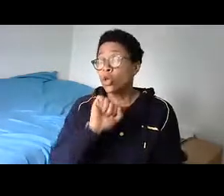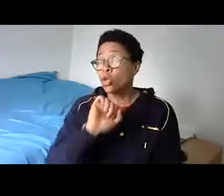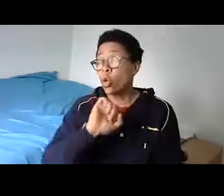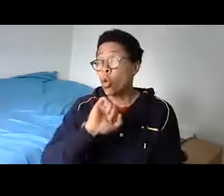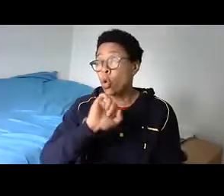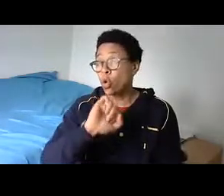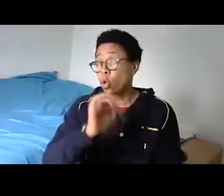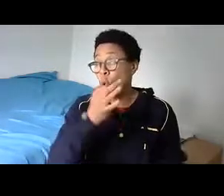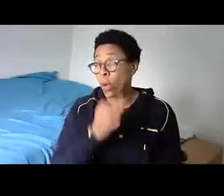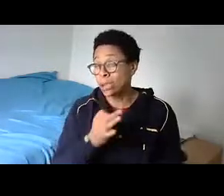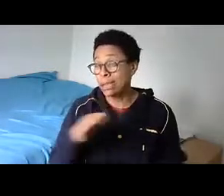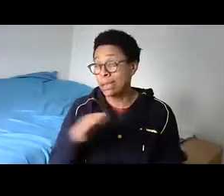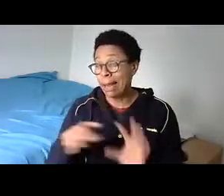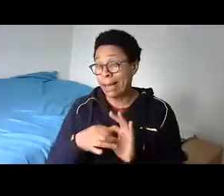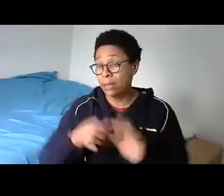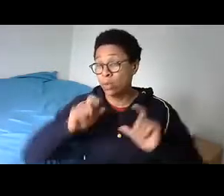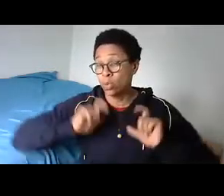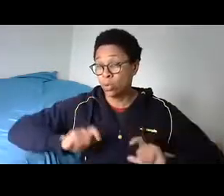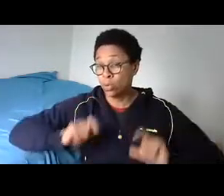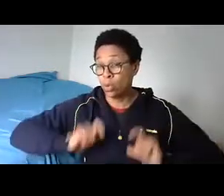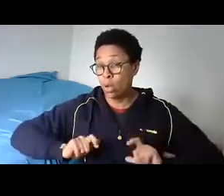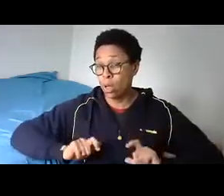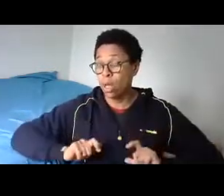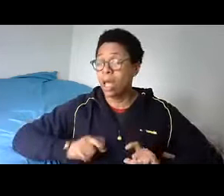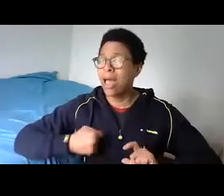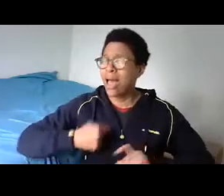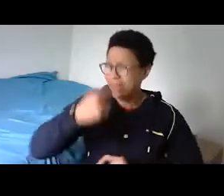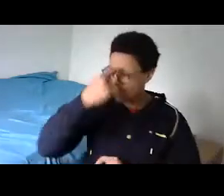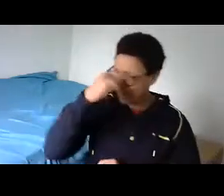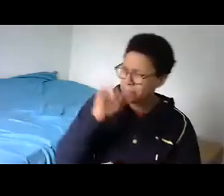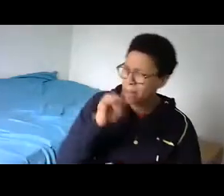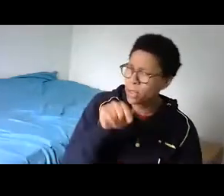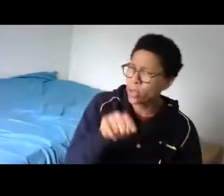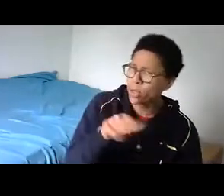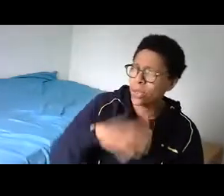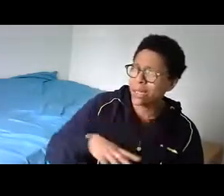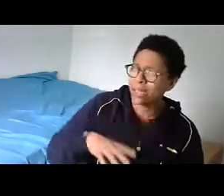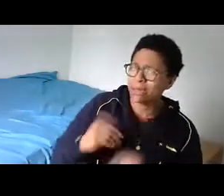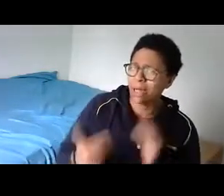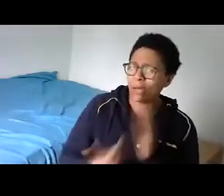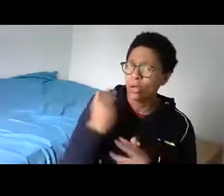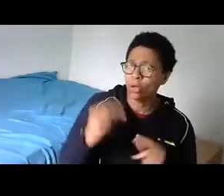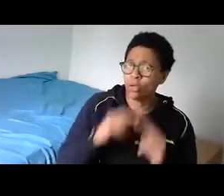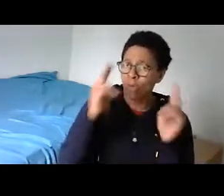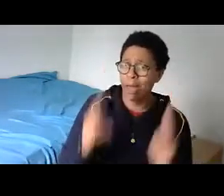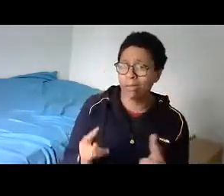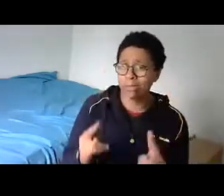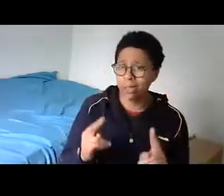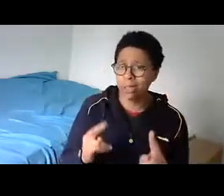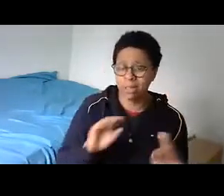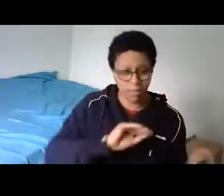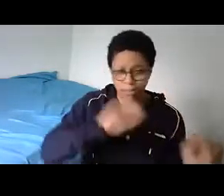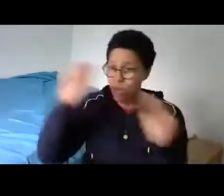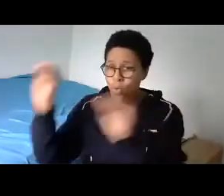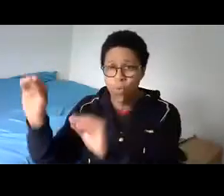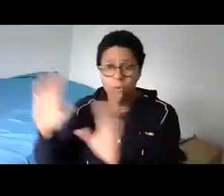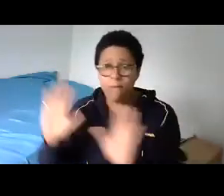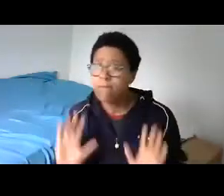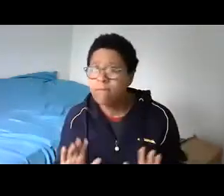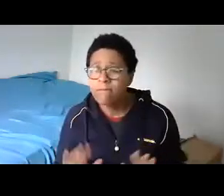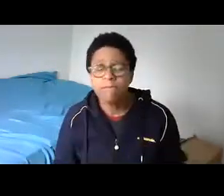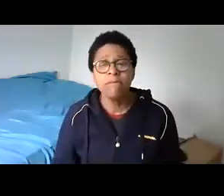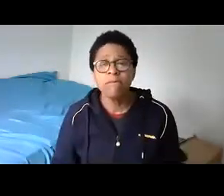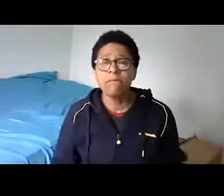your situation sounds more like you just need to be rehoused. I think and